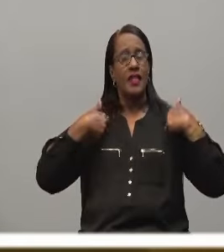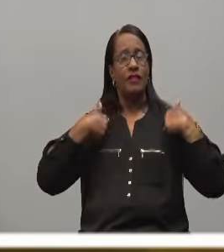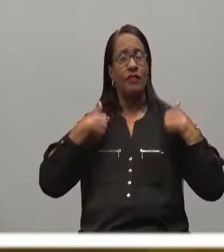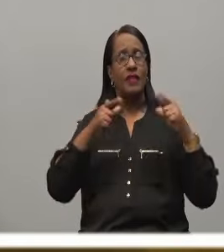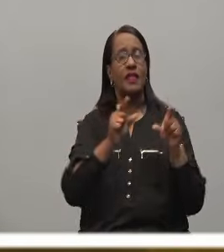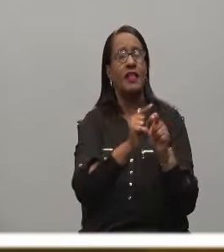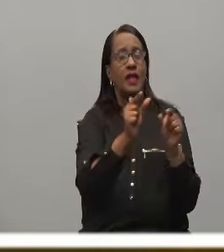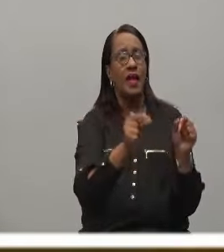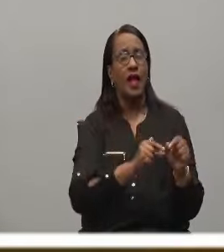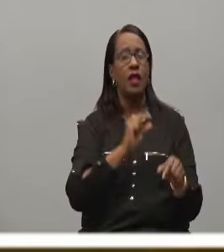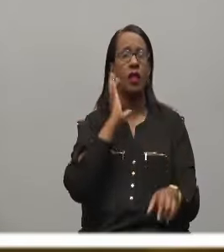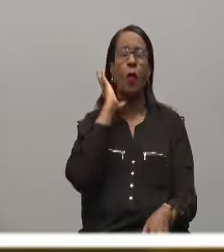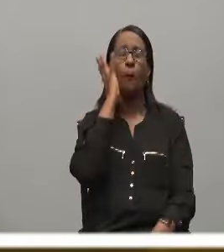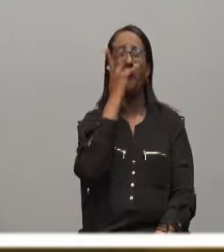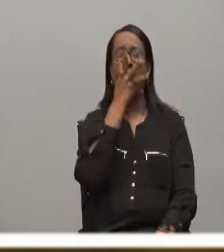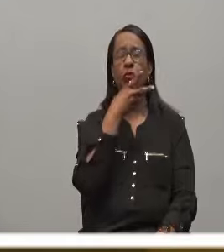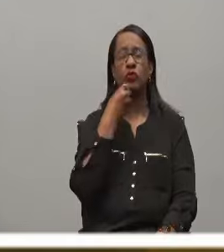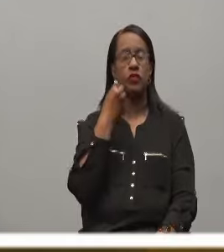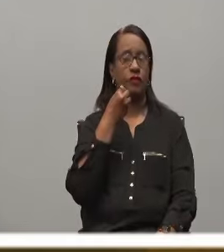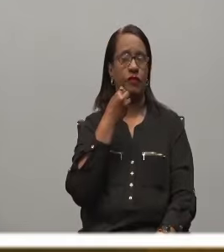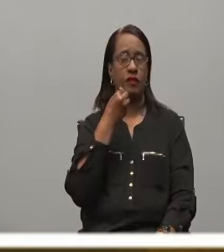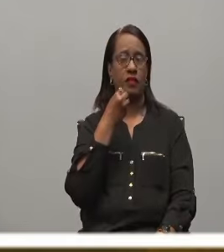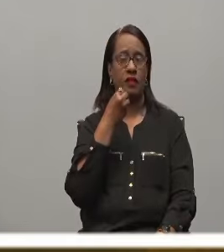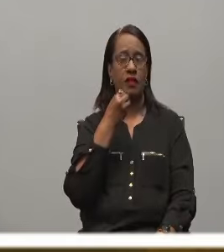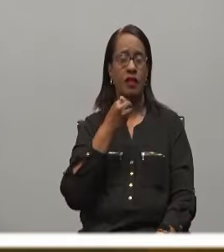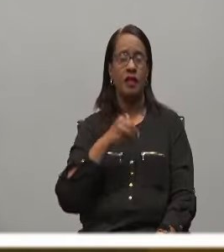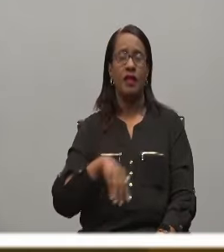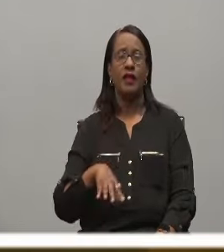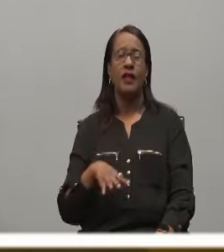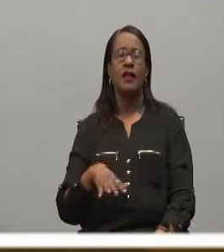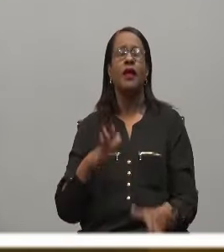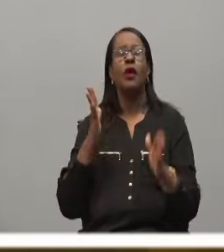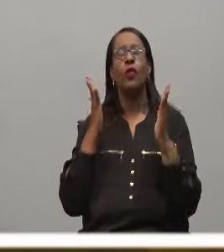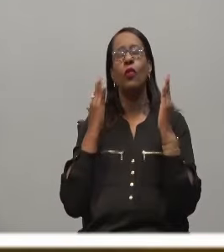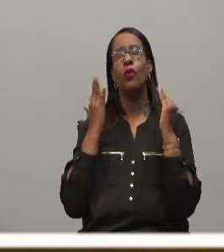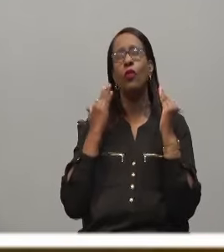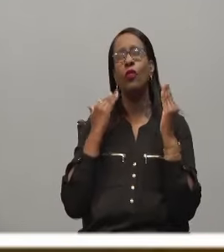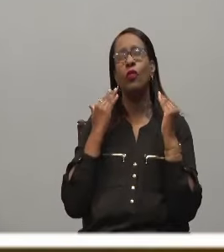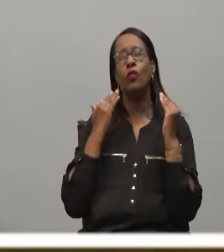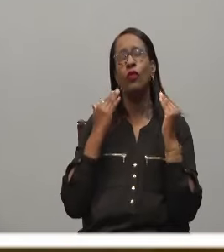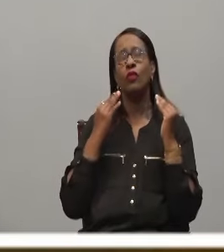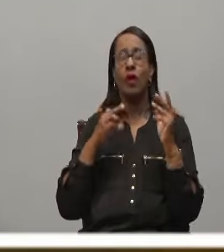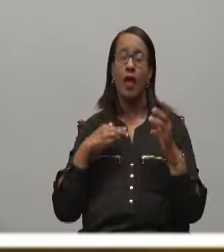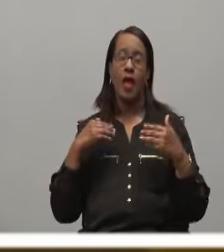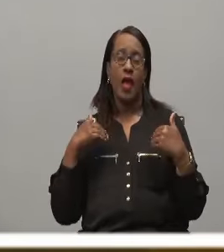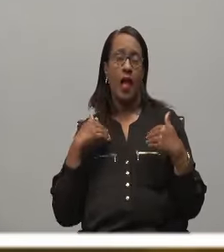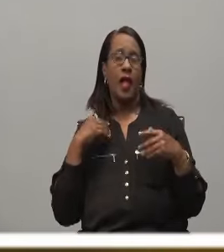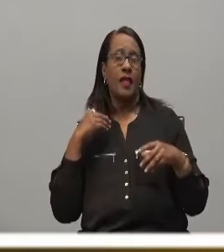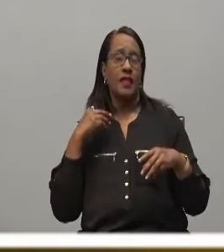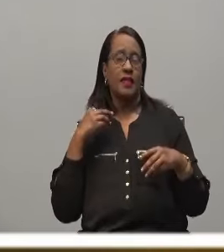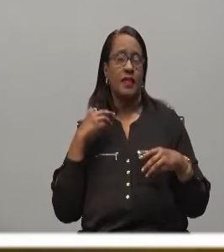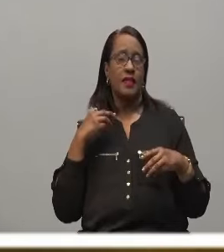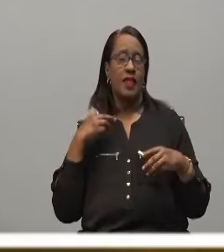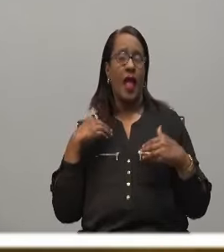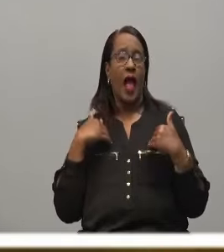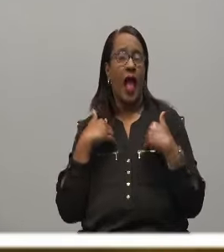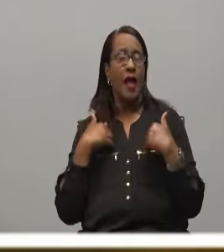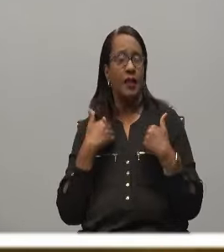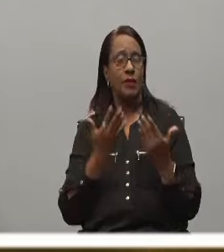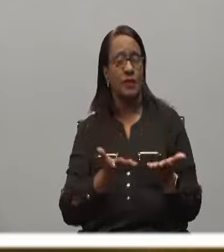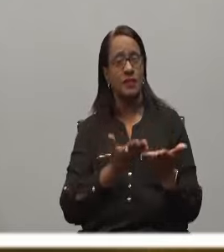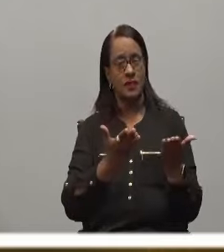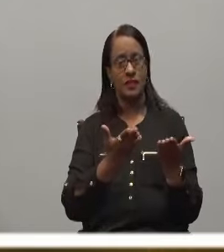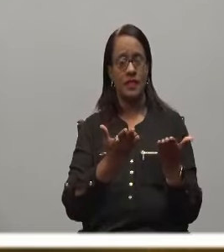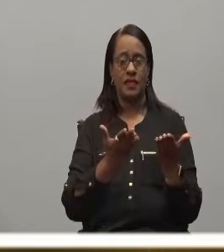that by giving in to temptation. And so we're reminded that there's a serious consequence